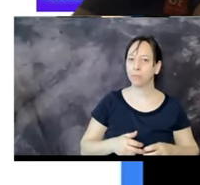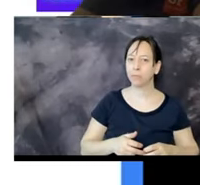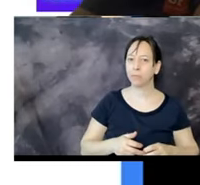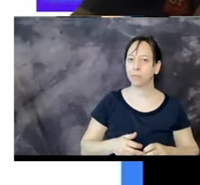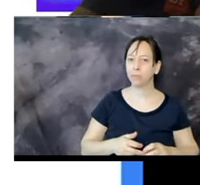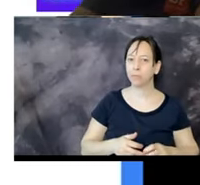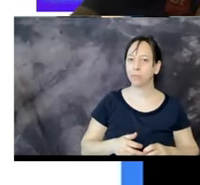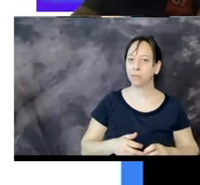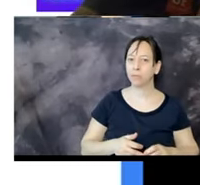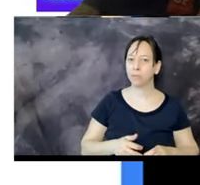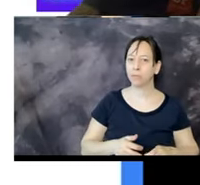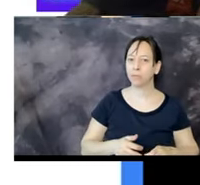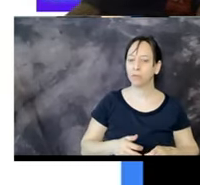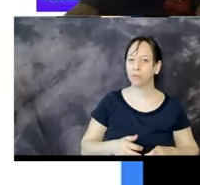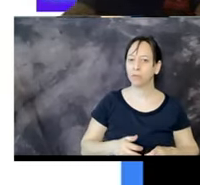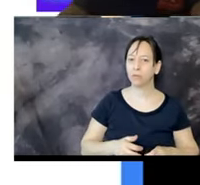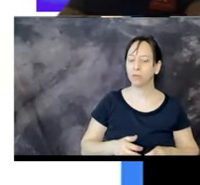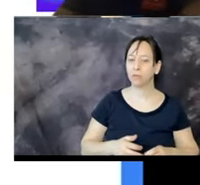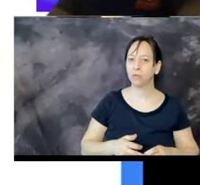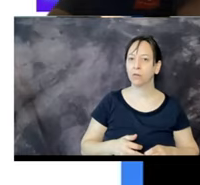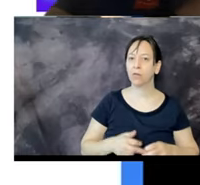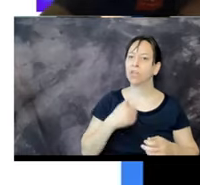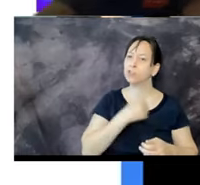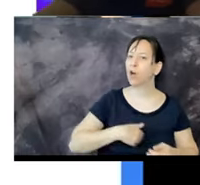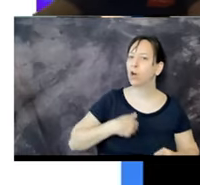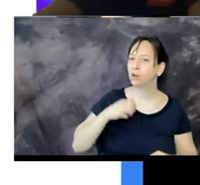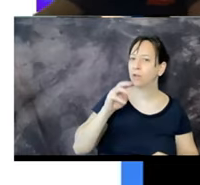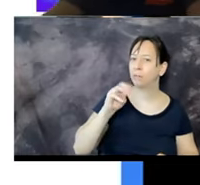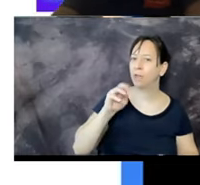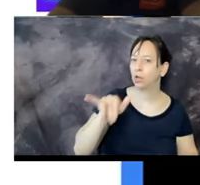So I'm sorry if that was a little confusing, Mary.